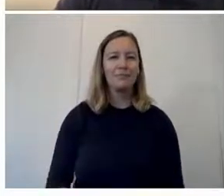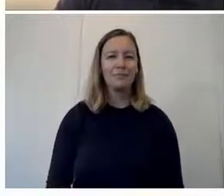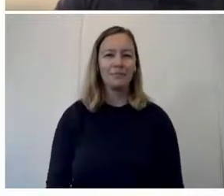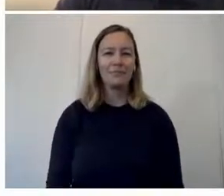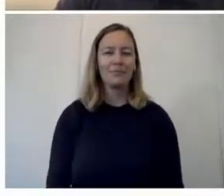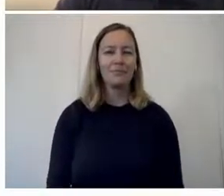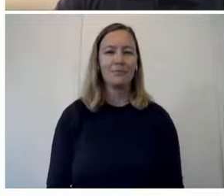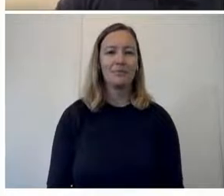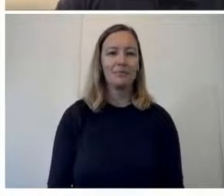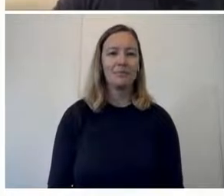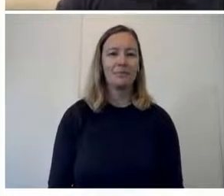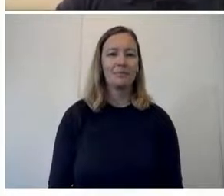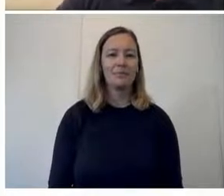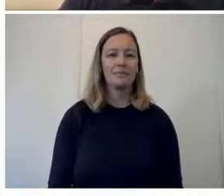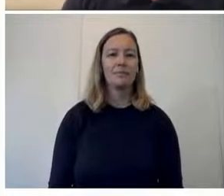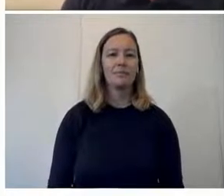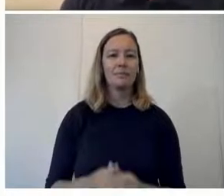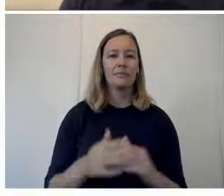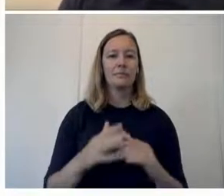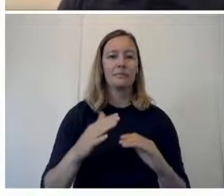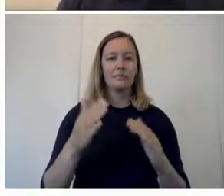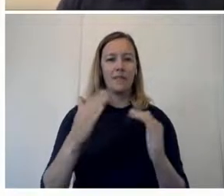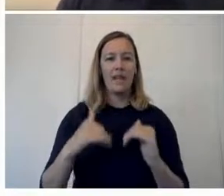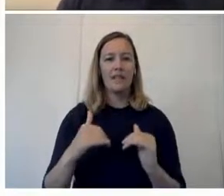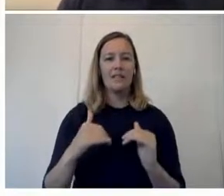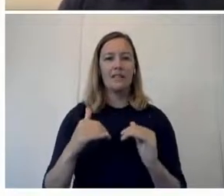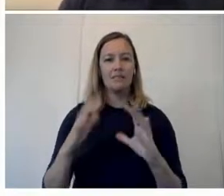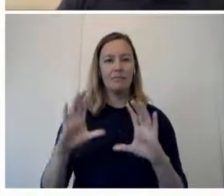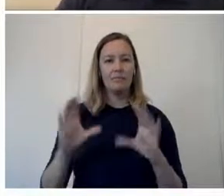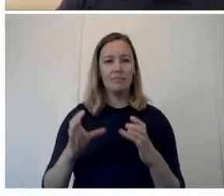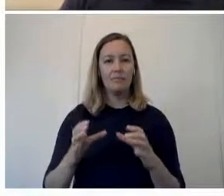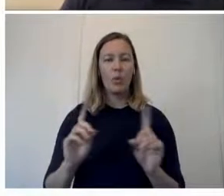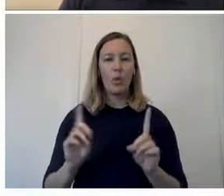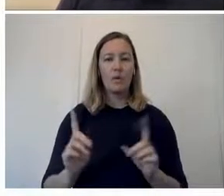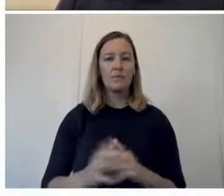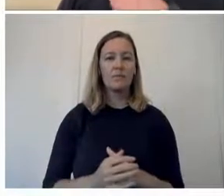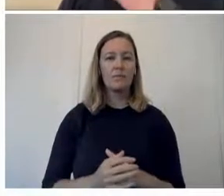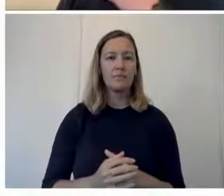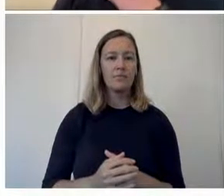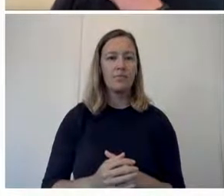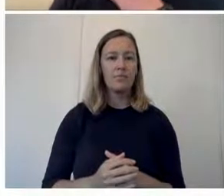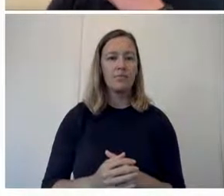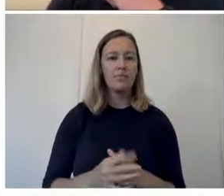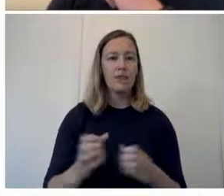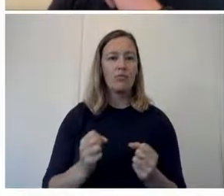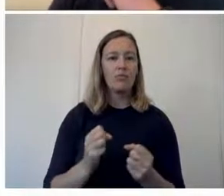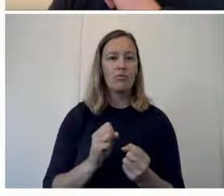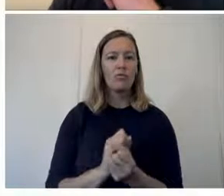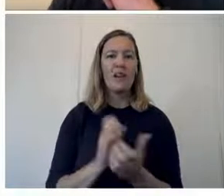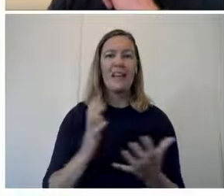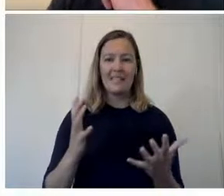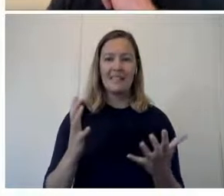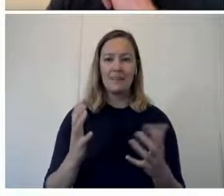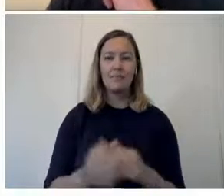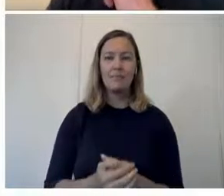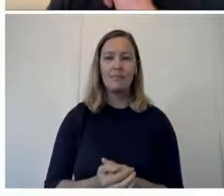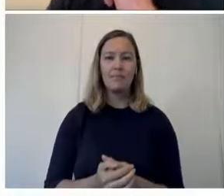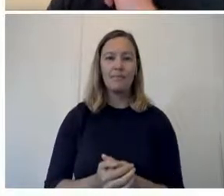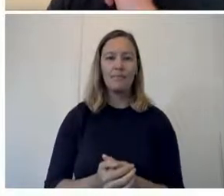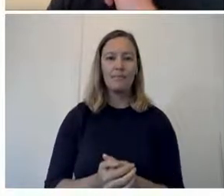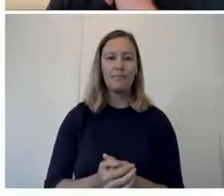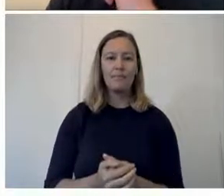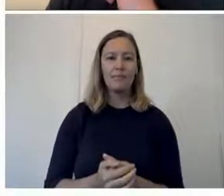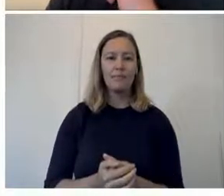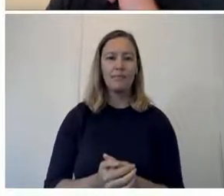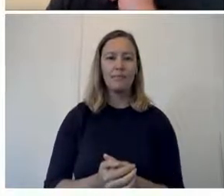The next segment up on the block, penultimate one, is release. And again, this is a slightly different segment